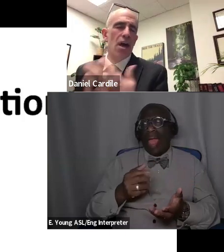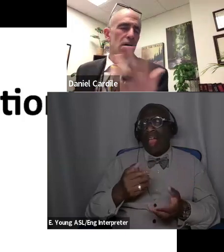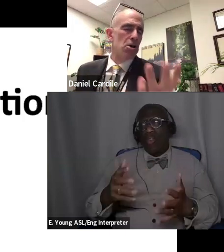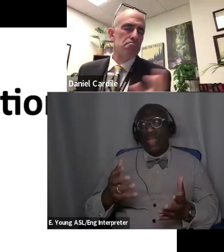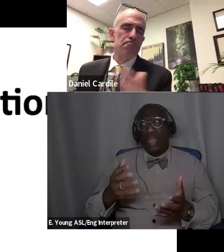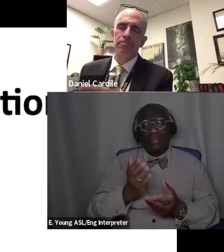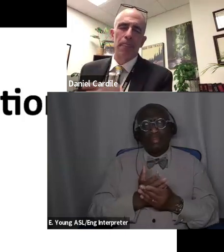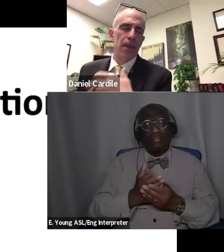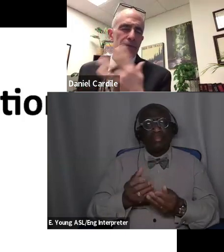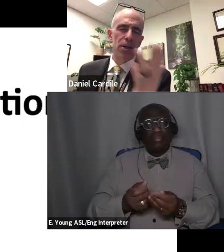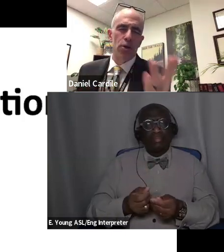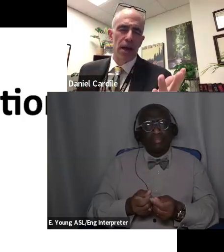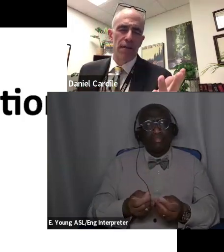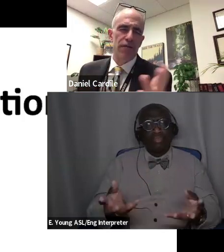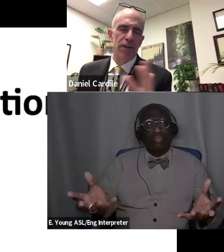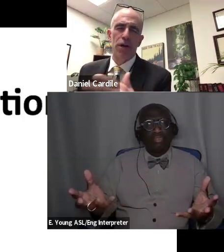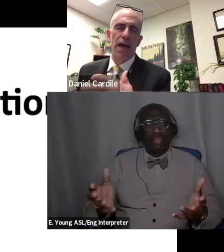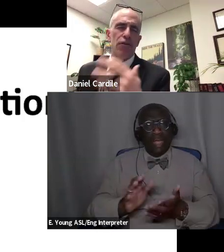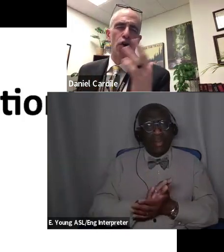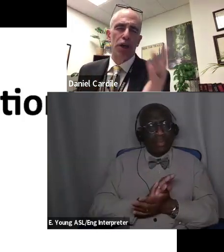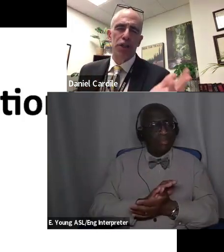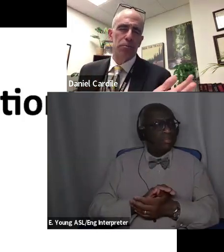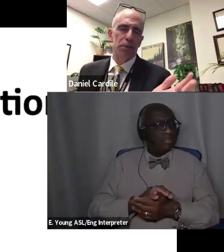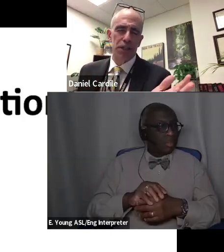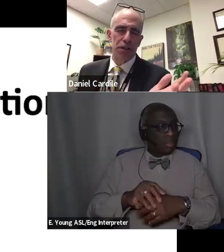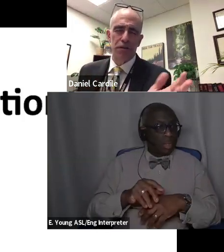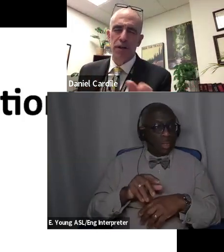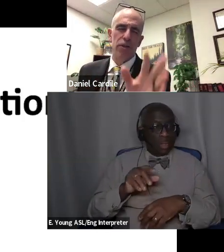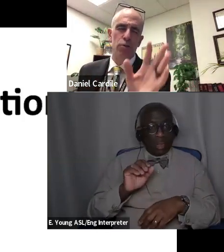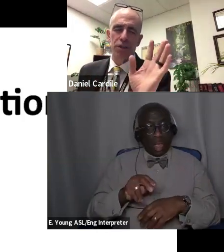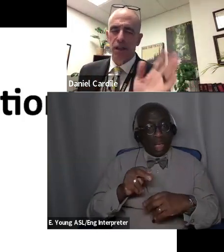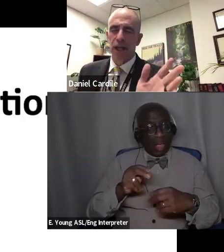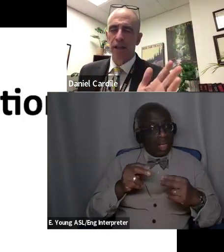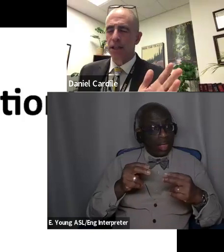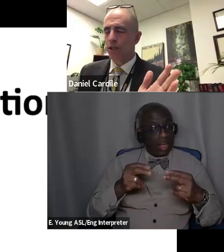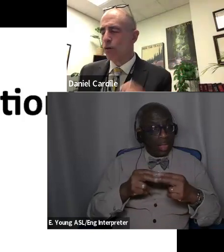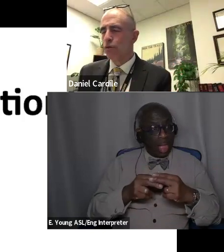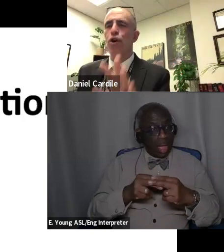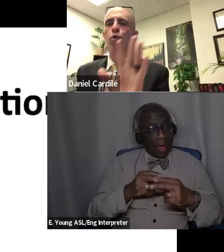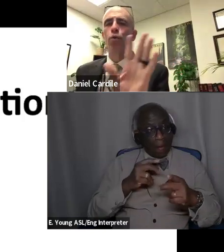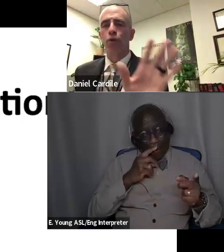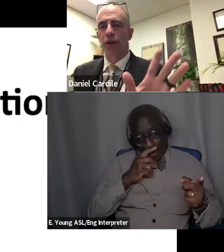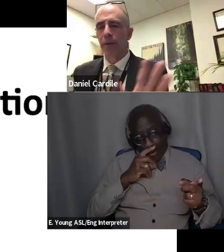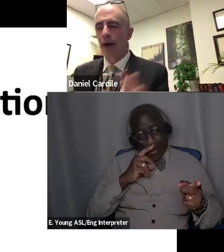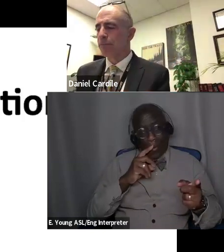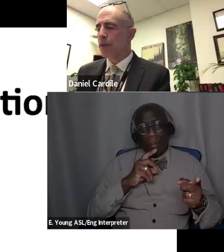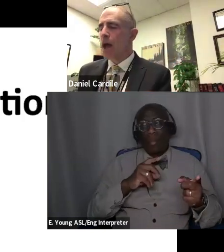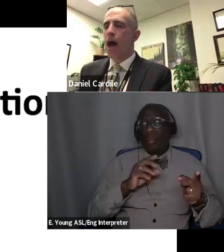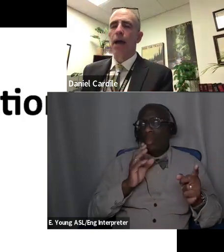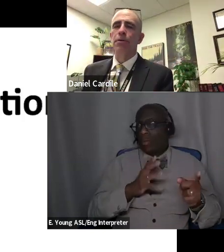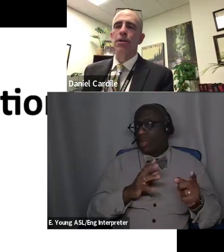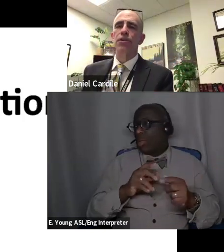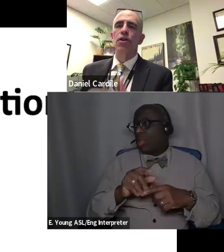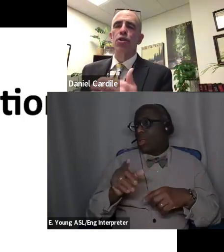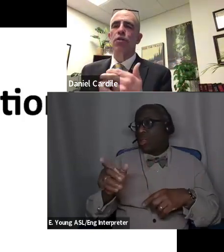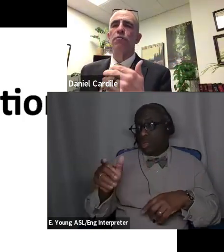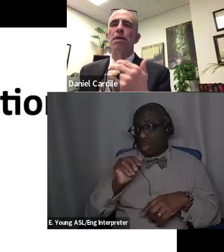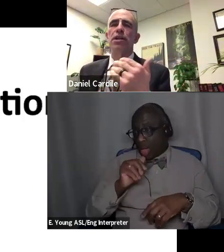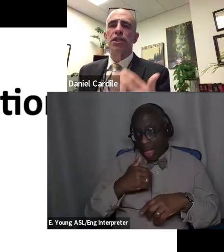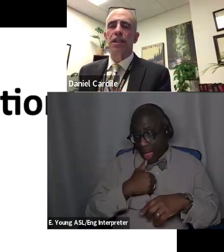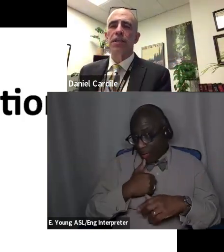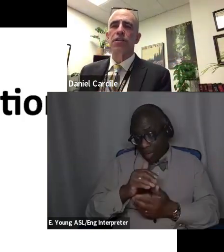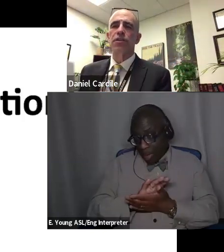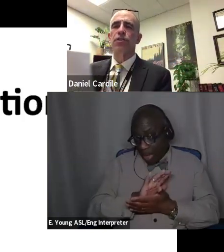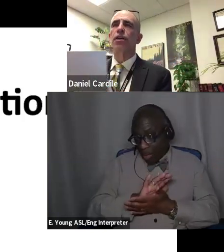is. If you don't have a guardianship petition in front of you, which likely you don't worry about it. I'm just sort